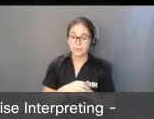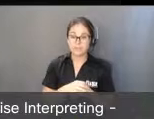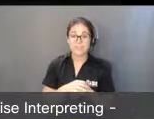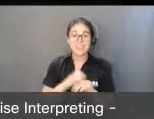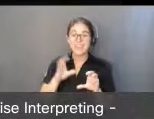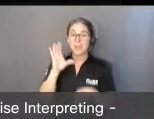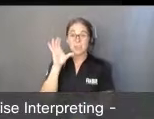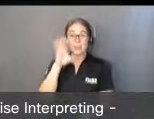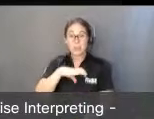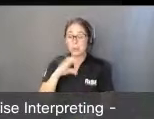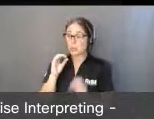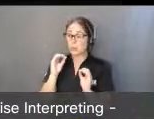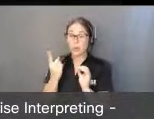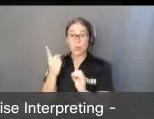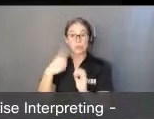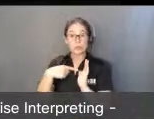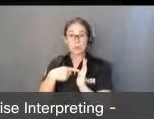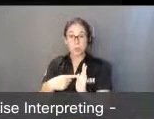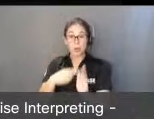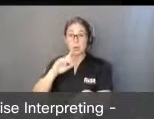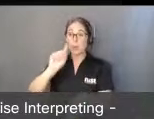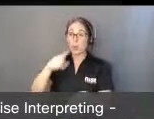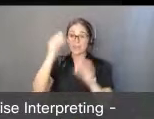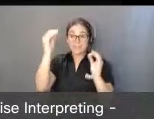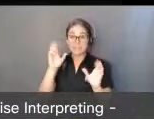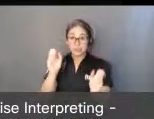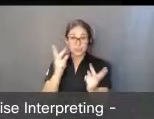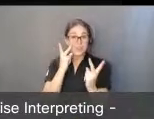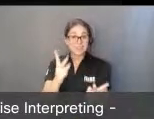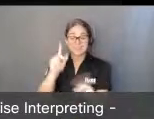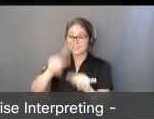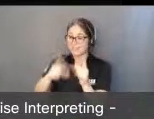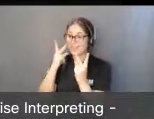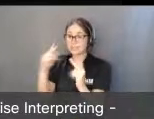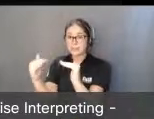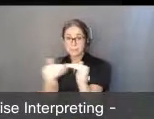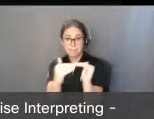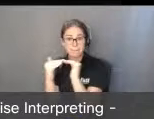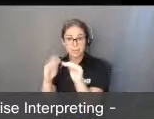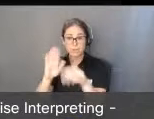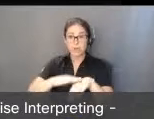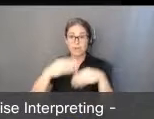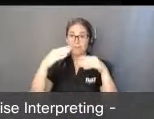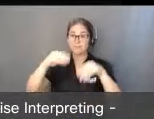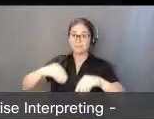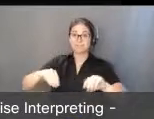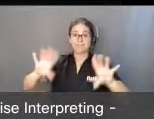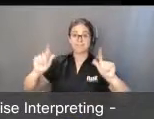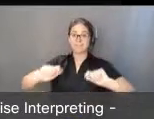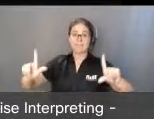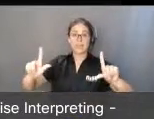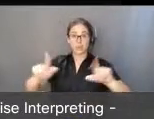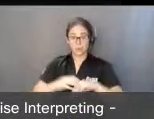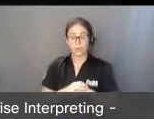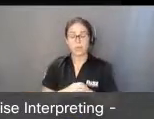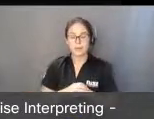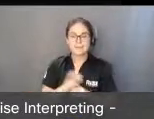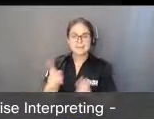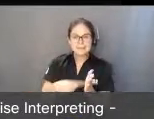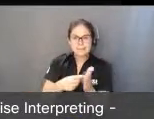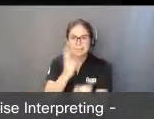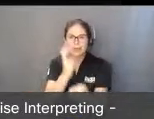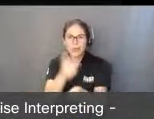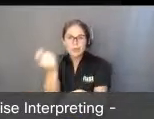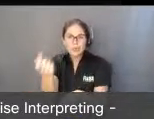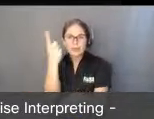showing themselves and only the teacher would be talking, and it was kind of difficult to understand sometimes of what the